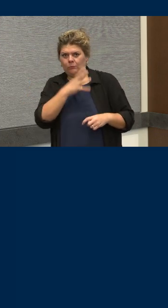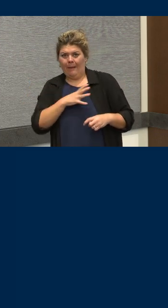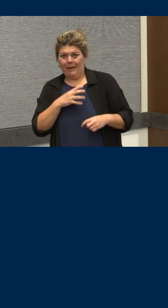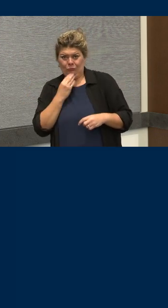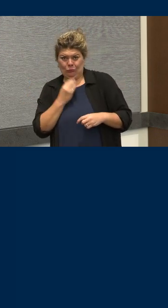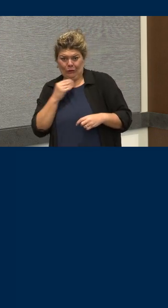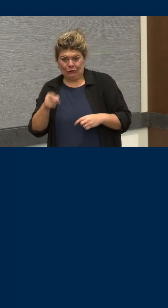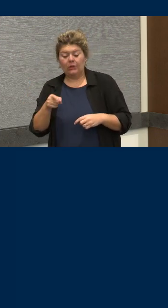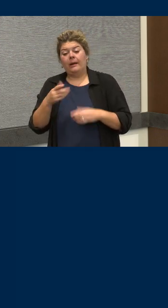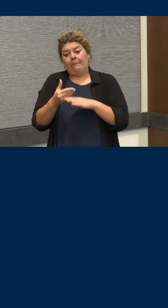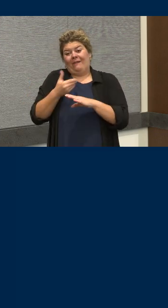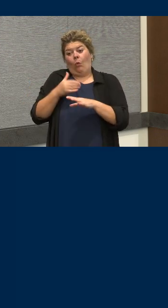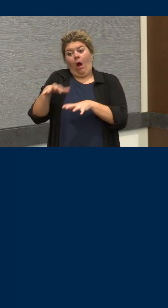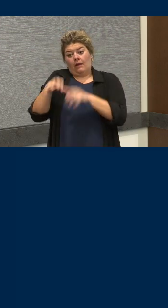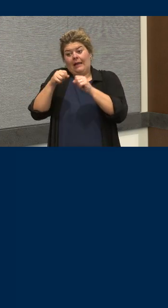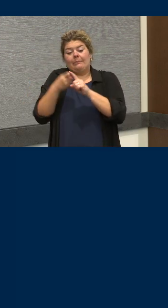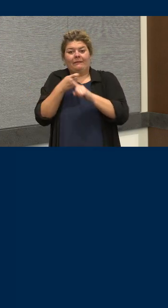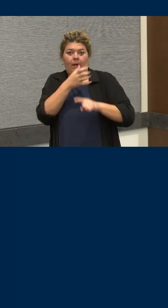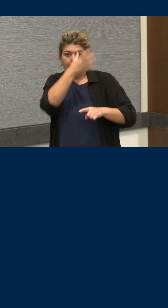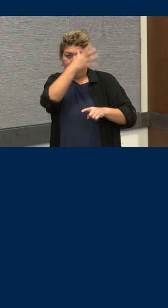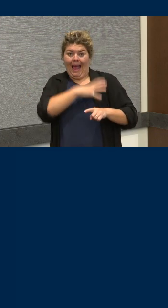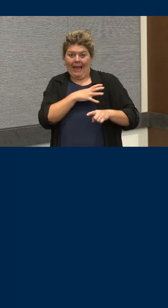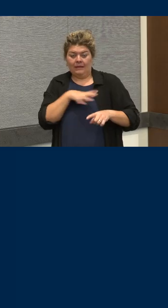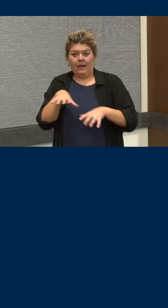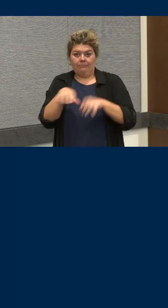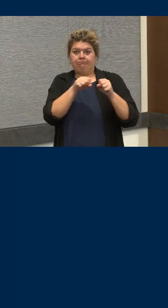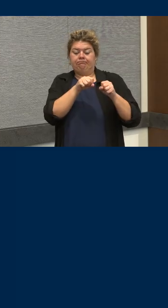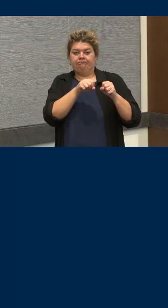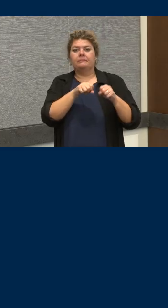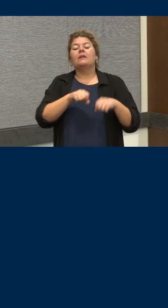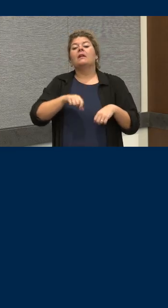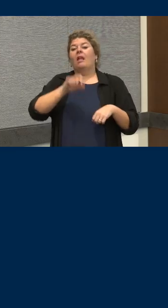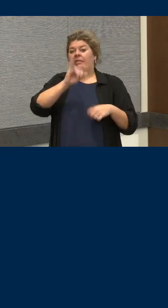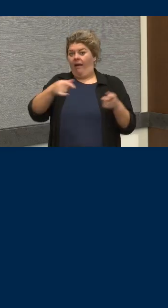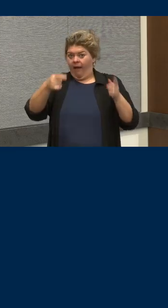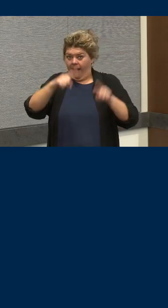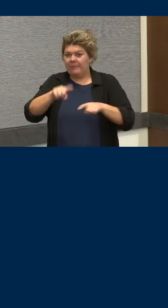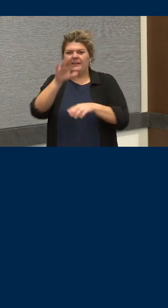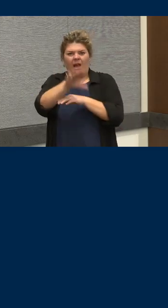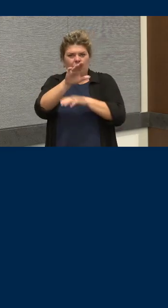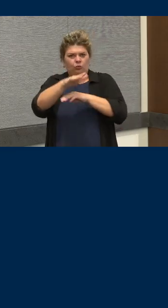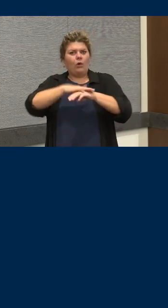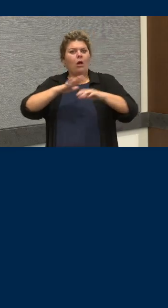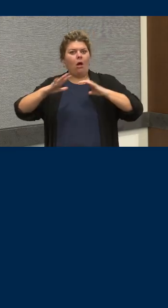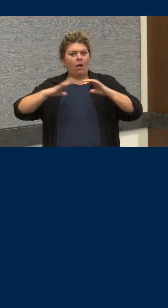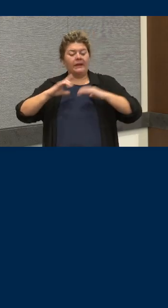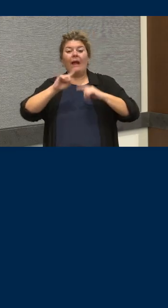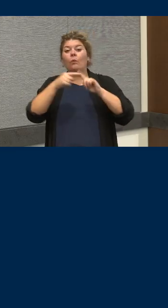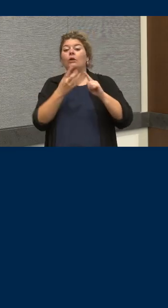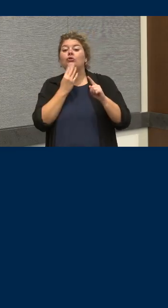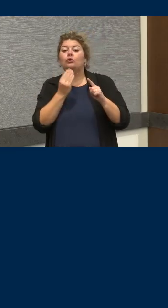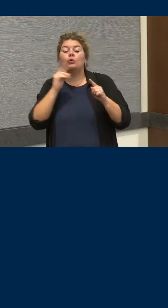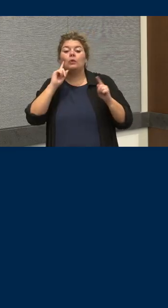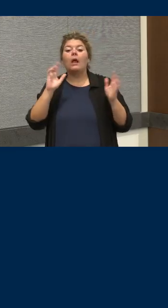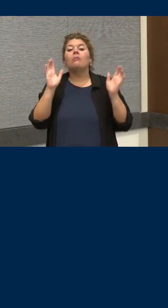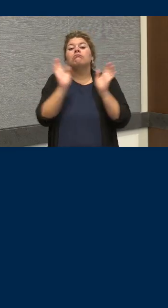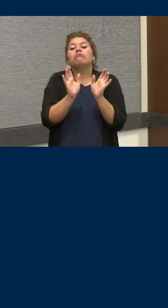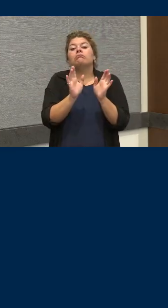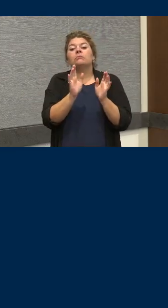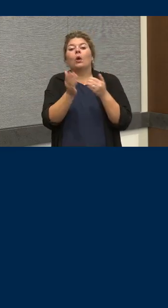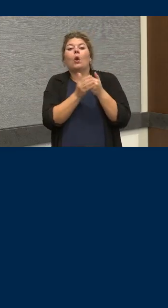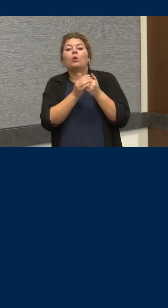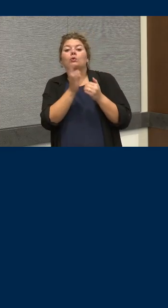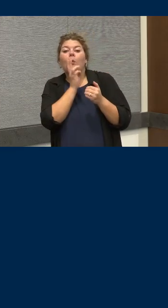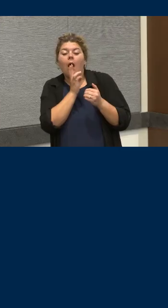before being adopted by men. It takes place in the afternoon of the holiday when Jews gather by flowing water to